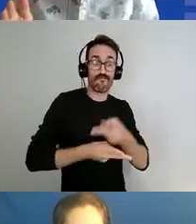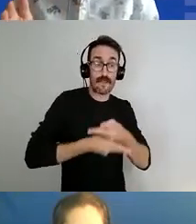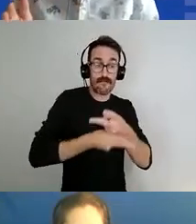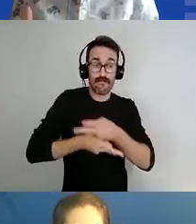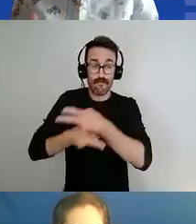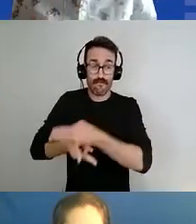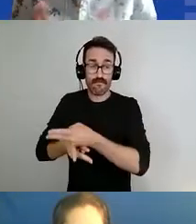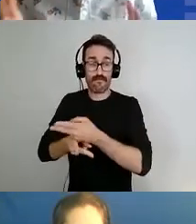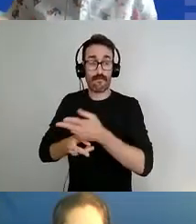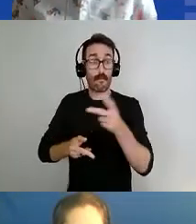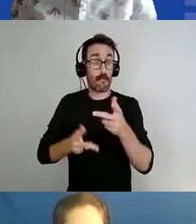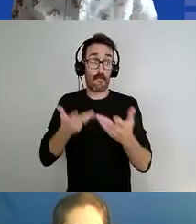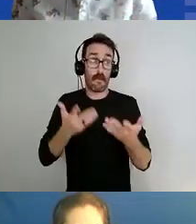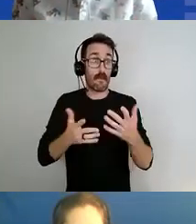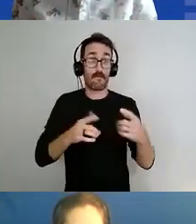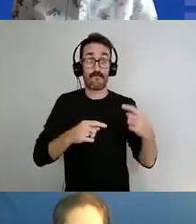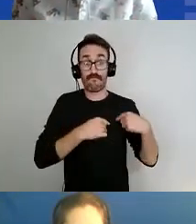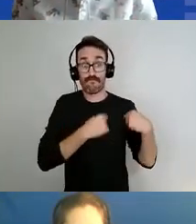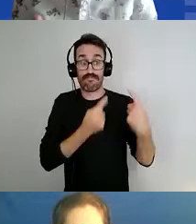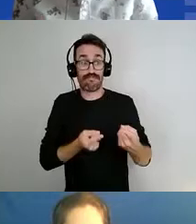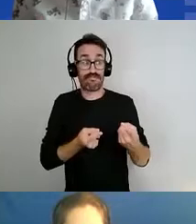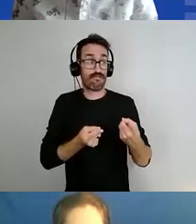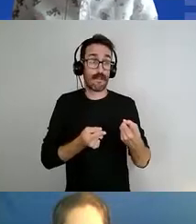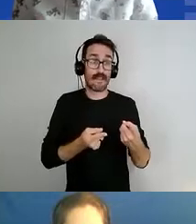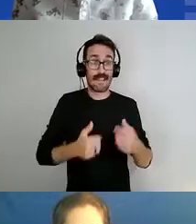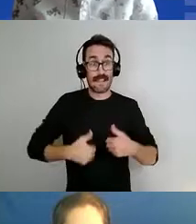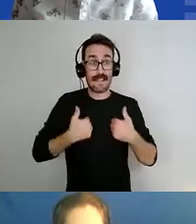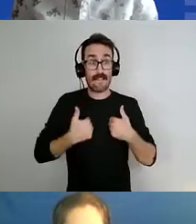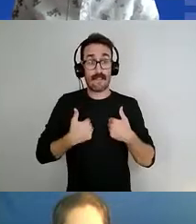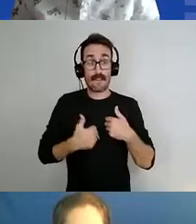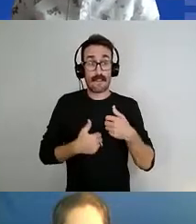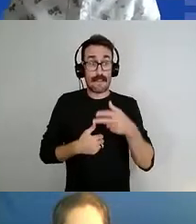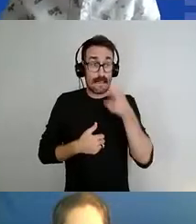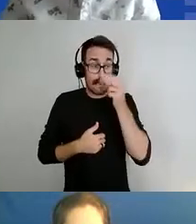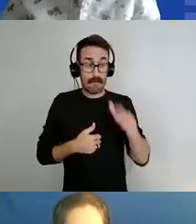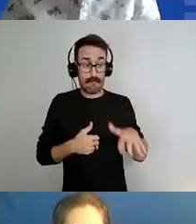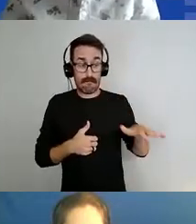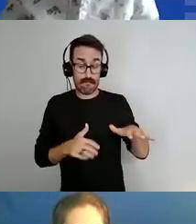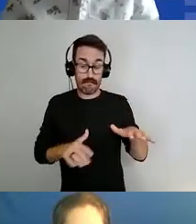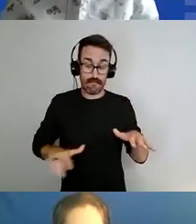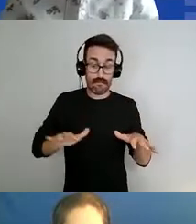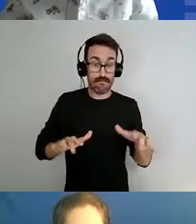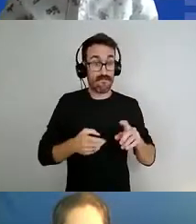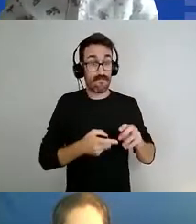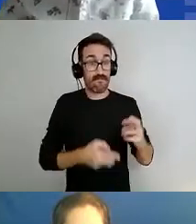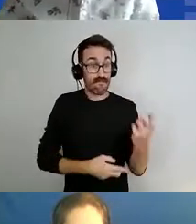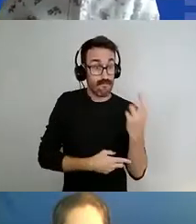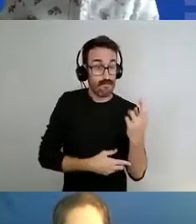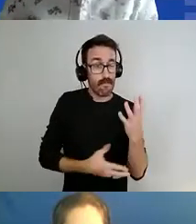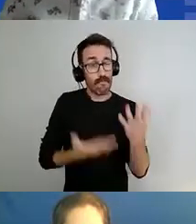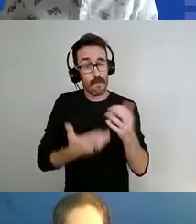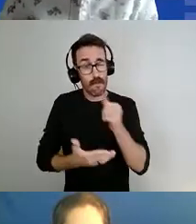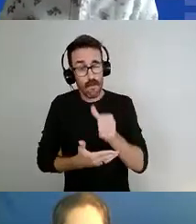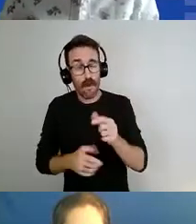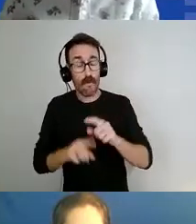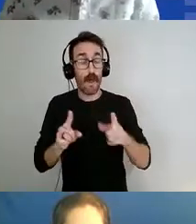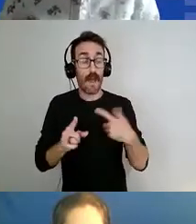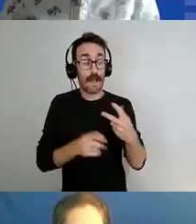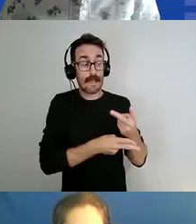been in this person's orbit, but not necessarily friends or best friends, as well as caring for